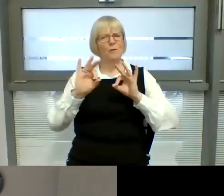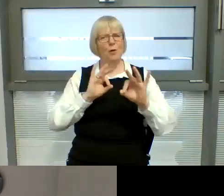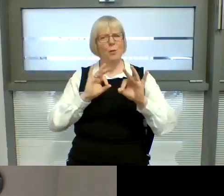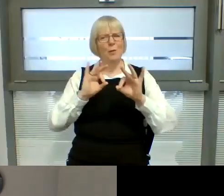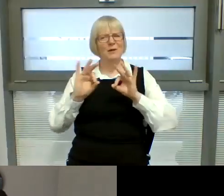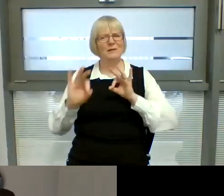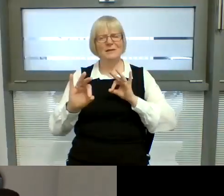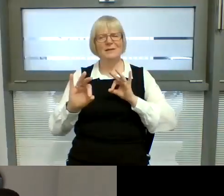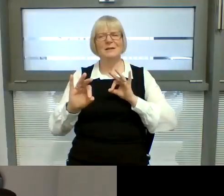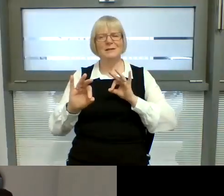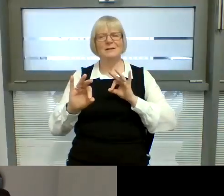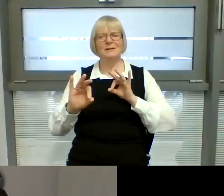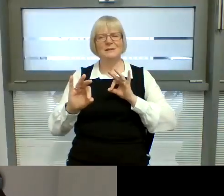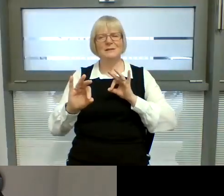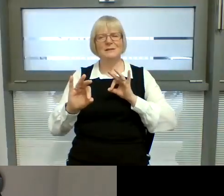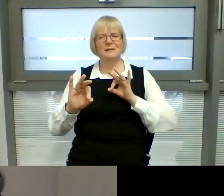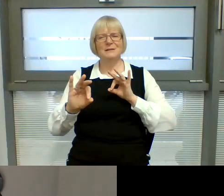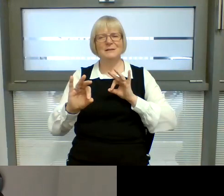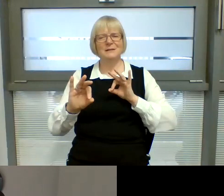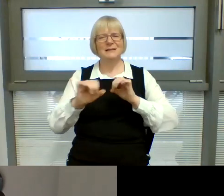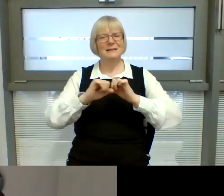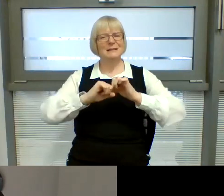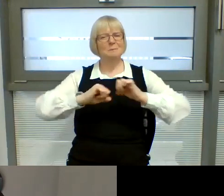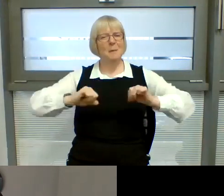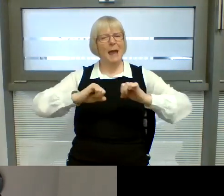of space, is because